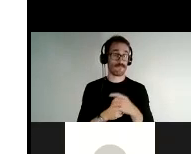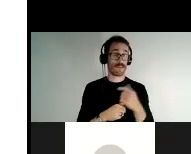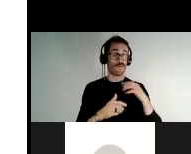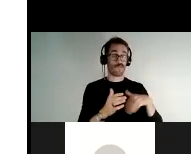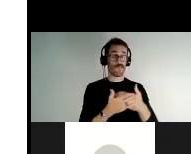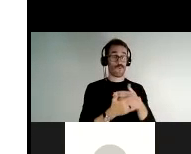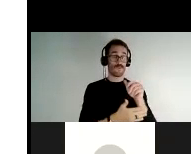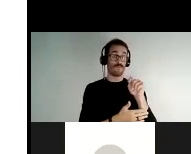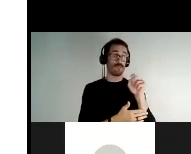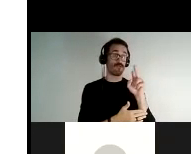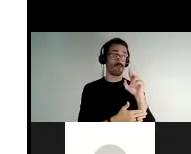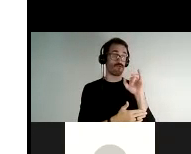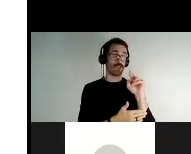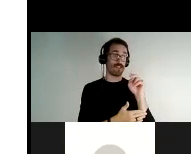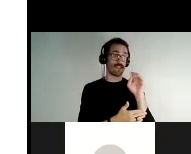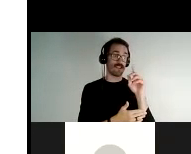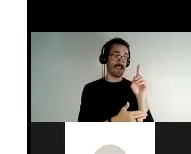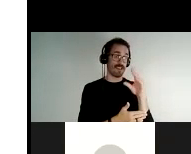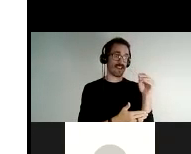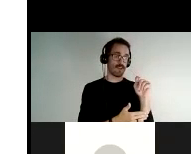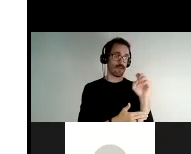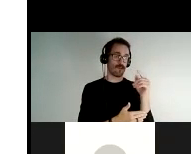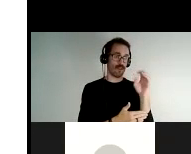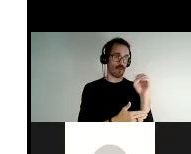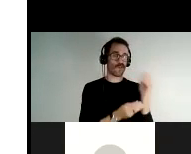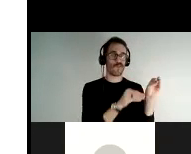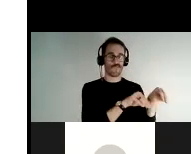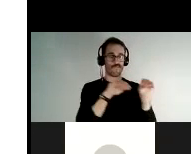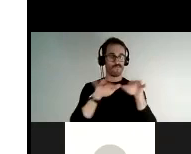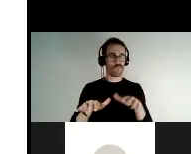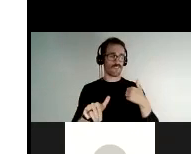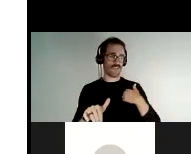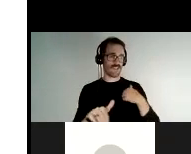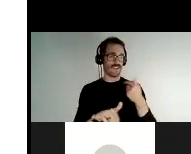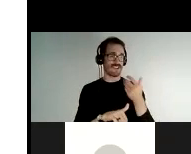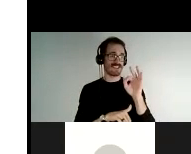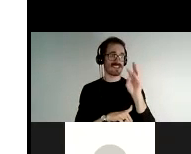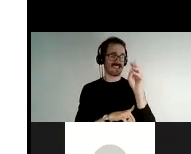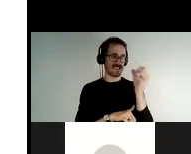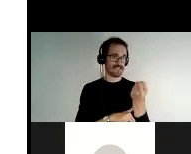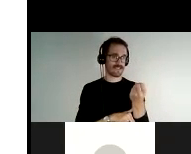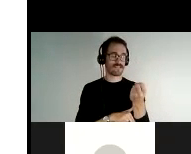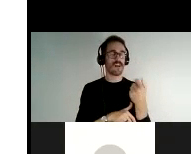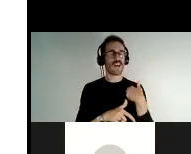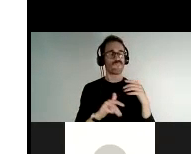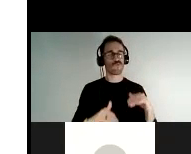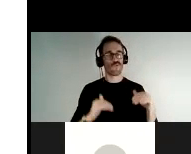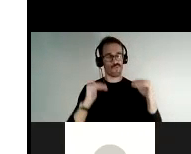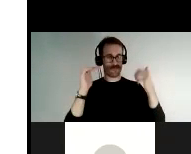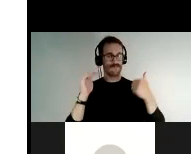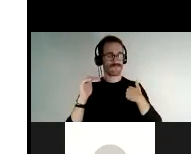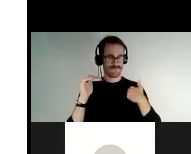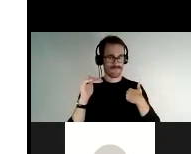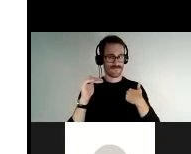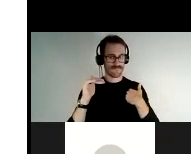and Tobago and we came in the 1960s to Canada. So basically I grew up in Canada, and when